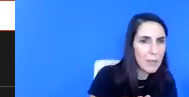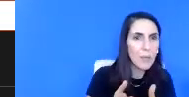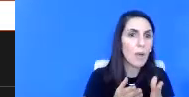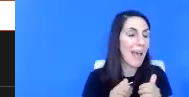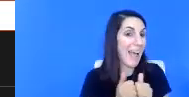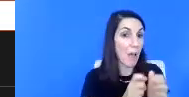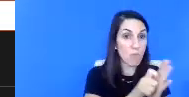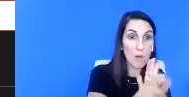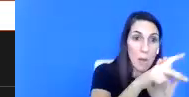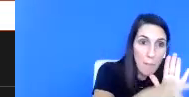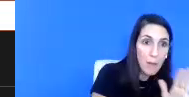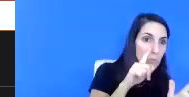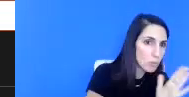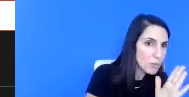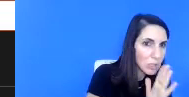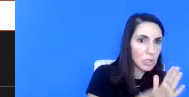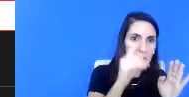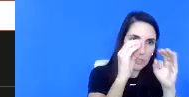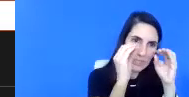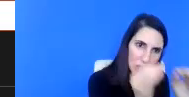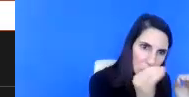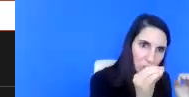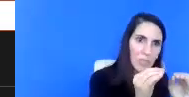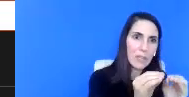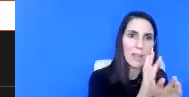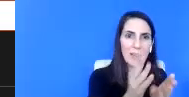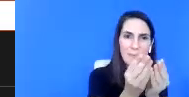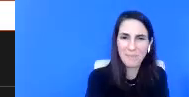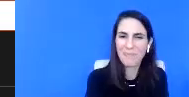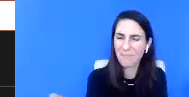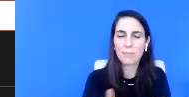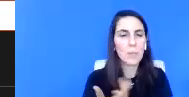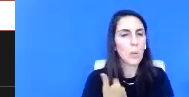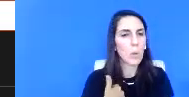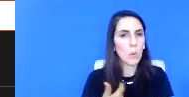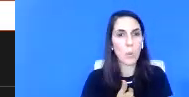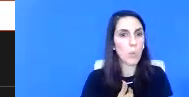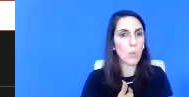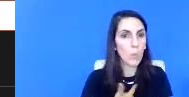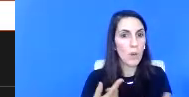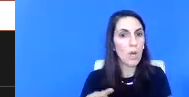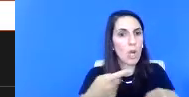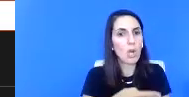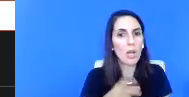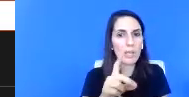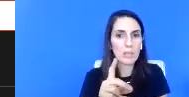policy, research, education, and dissemination. We are a cross-disability organization, so